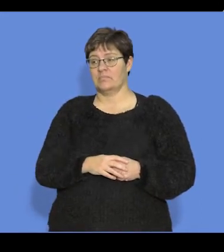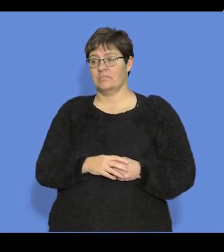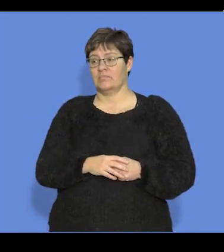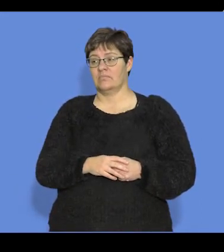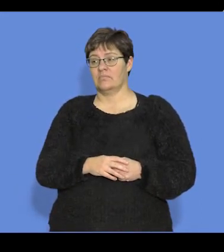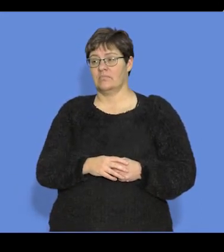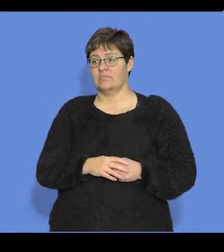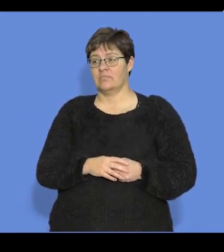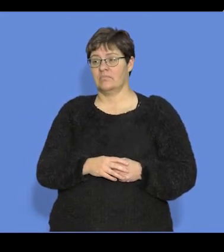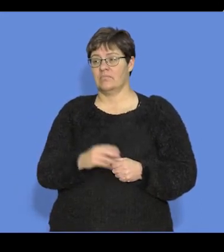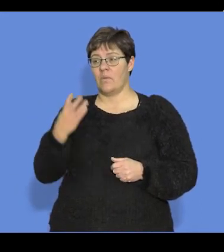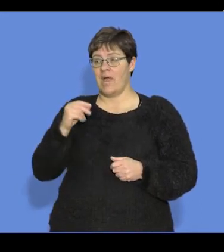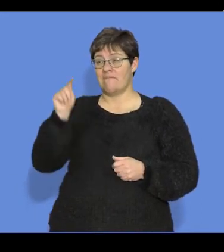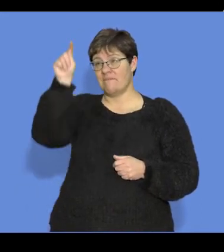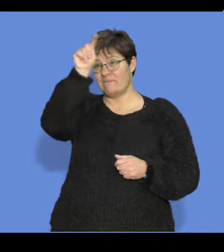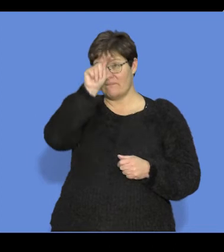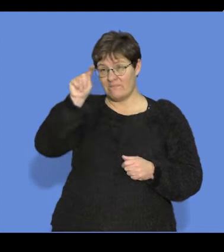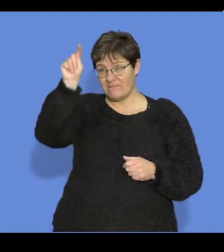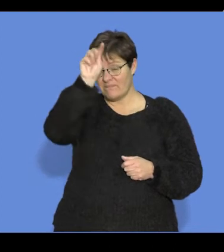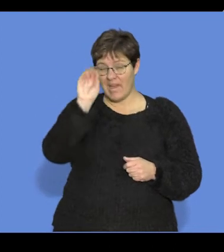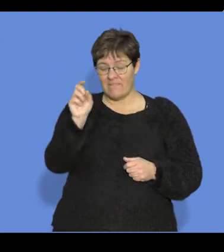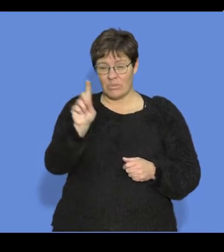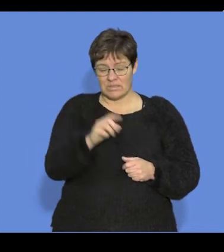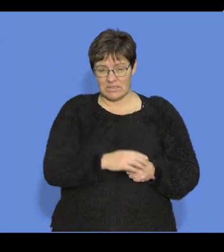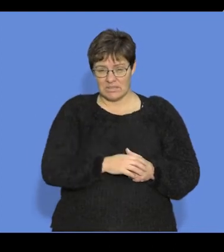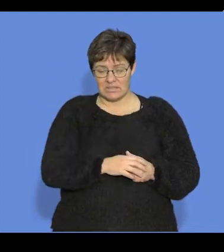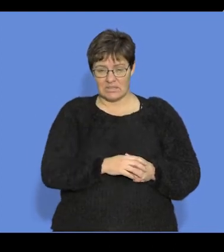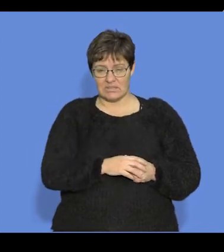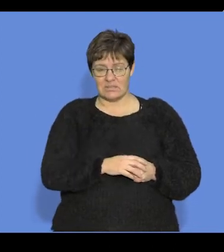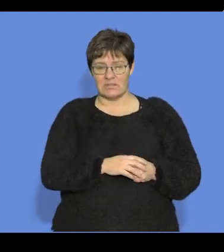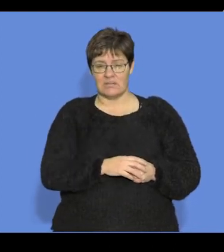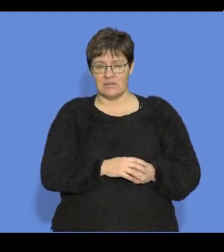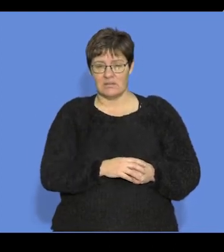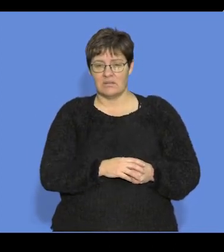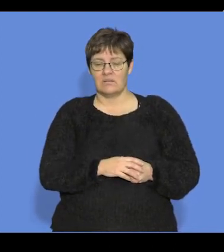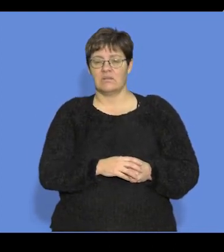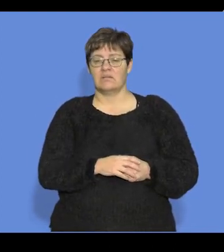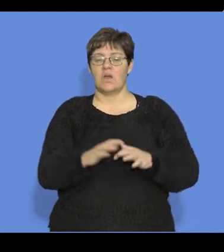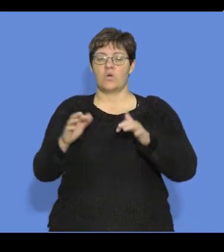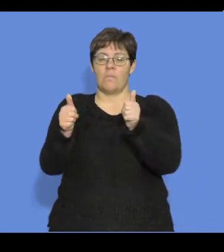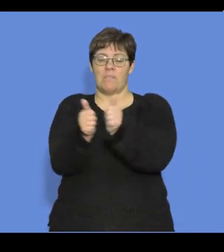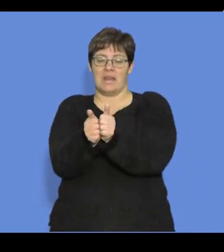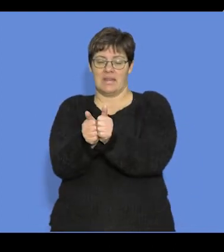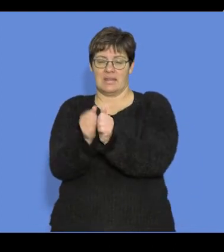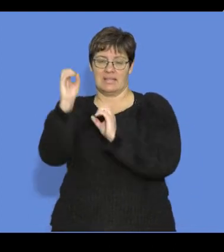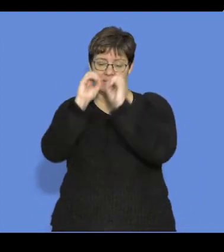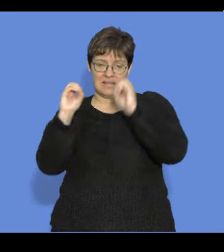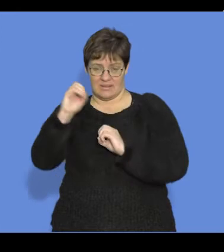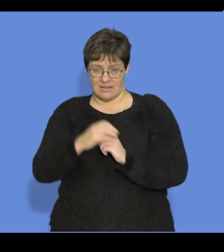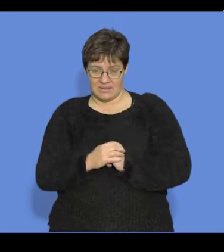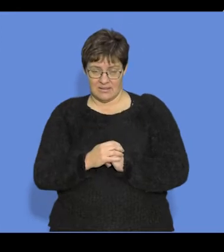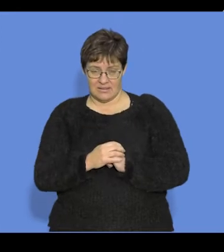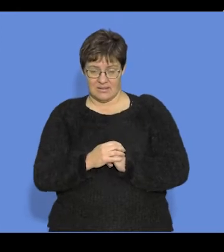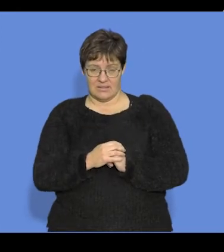look there, what do we have there? We have a companion cell.